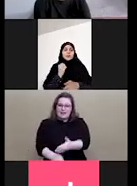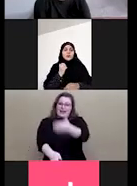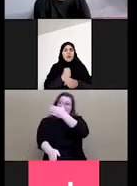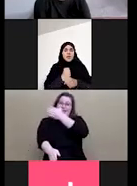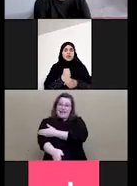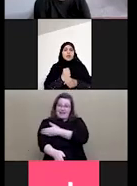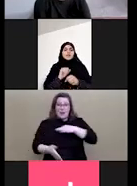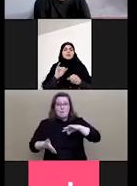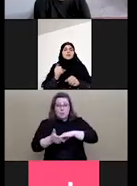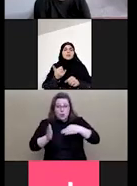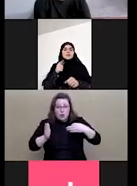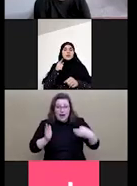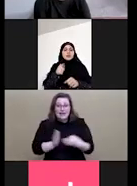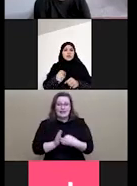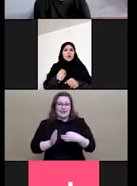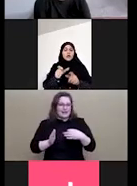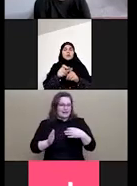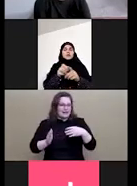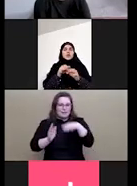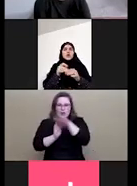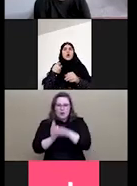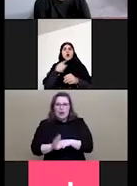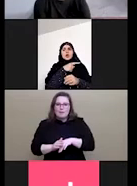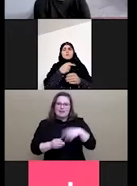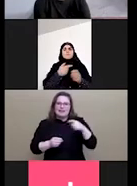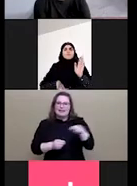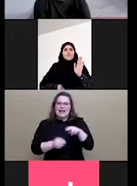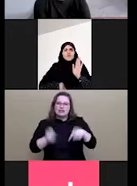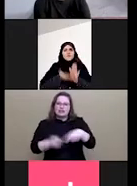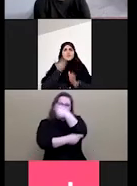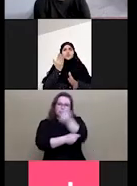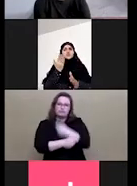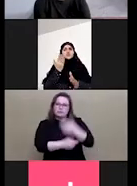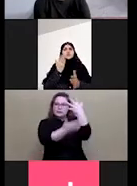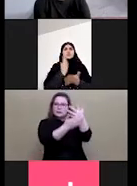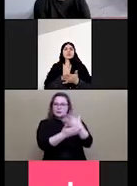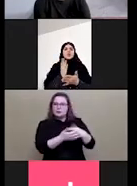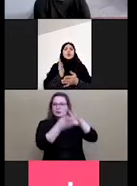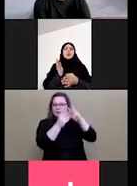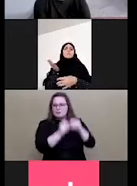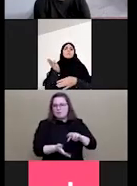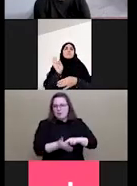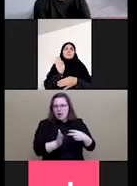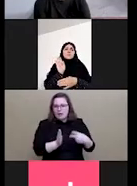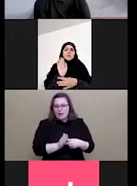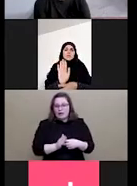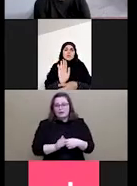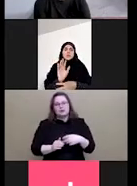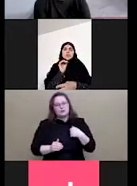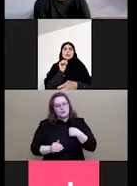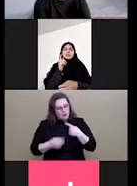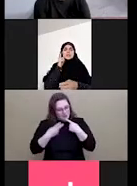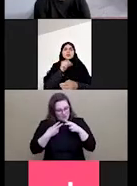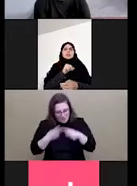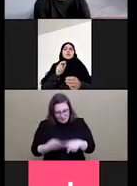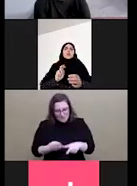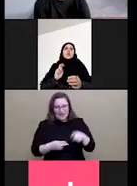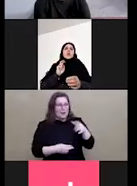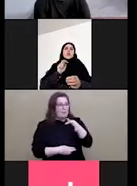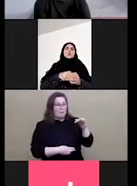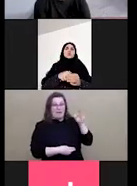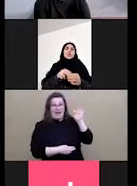or program design stage. And this again applies for all, not just for the UN, that